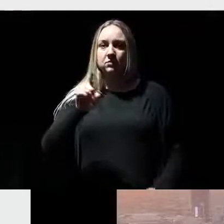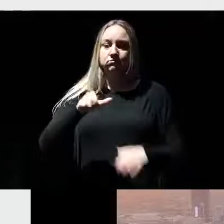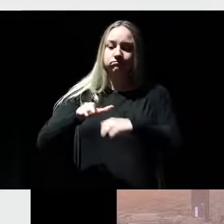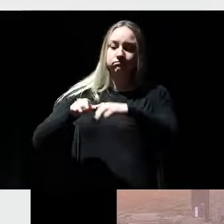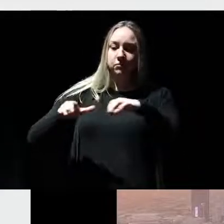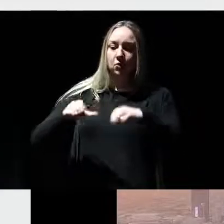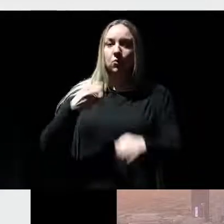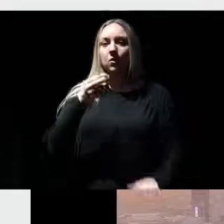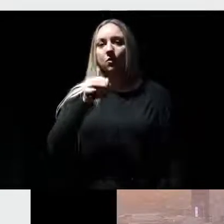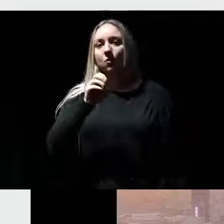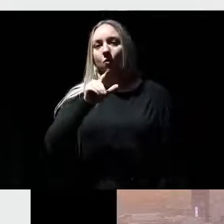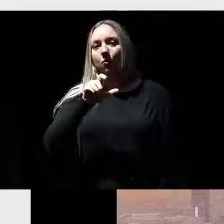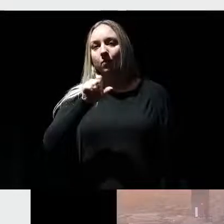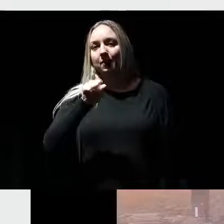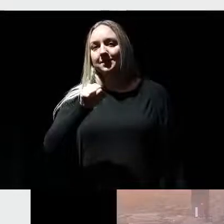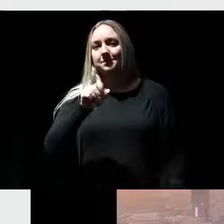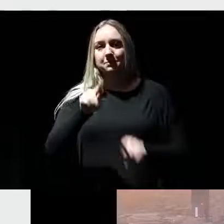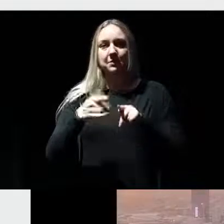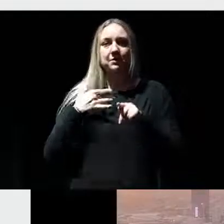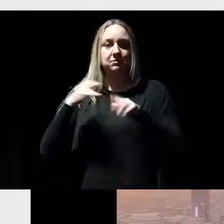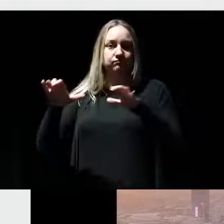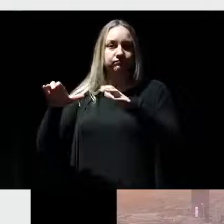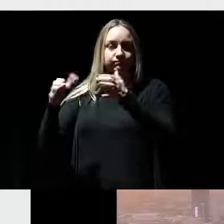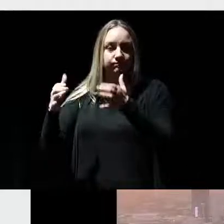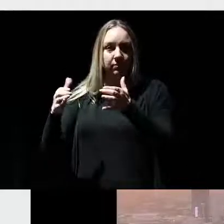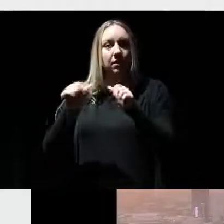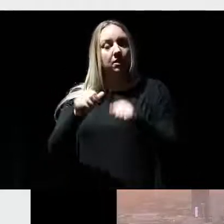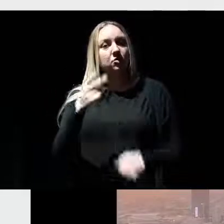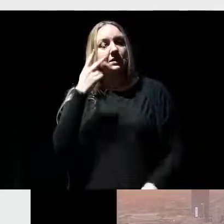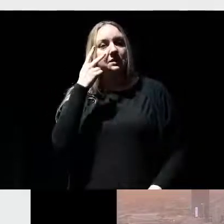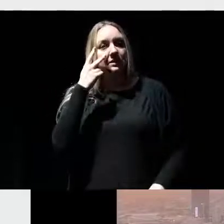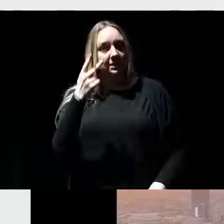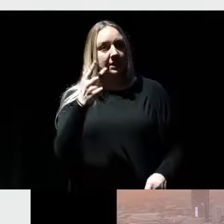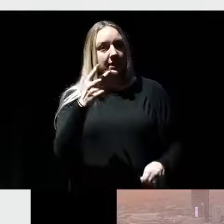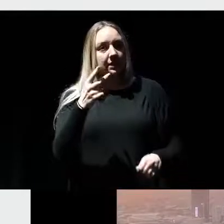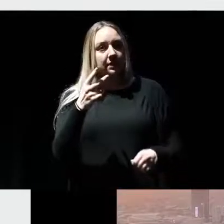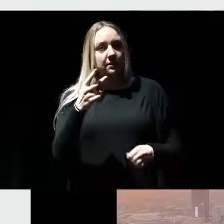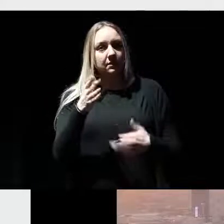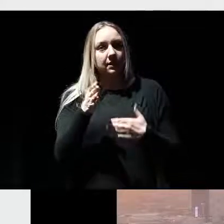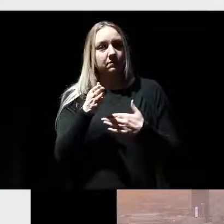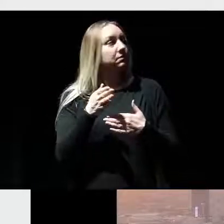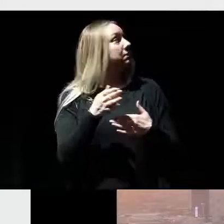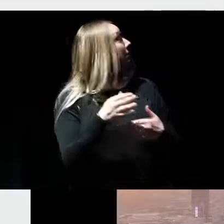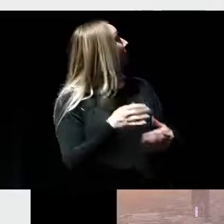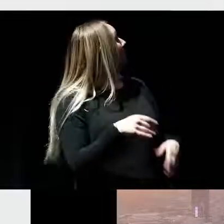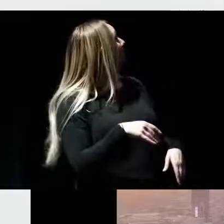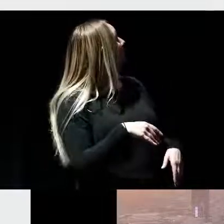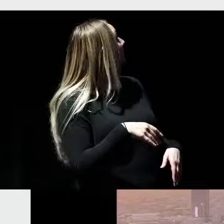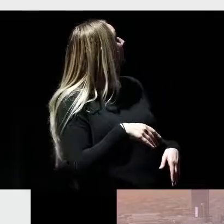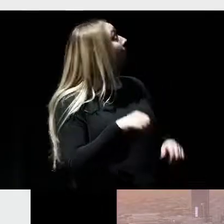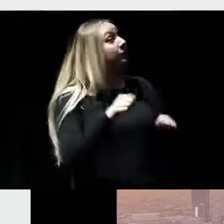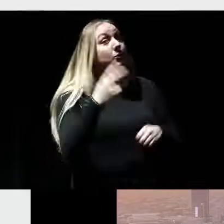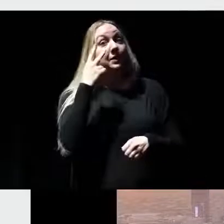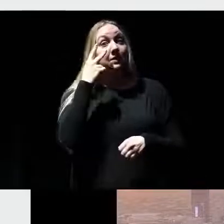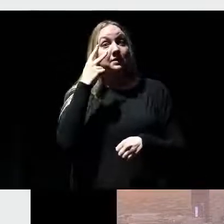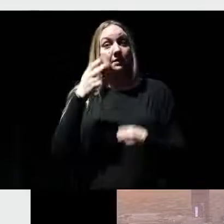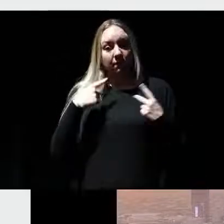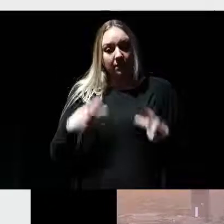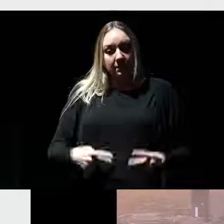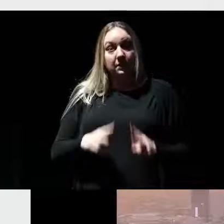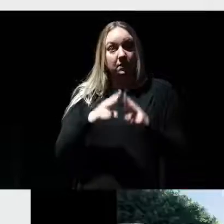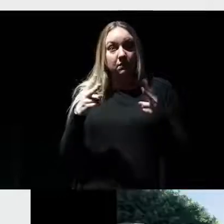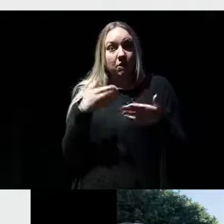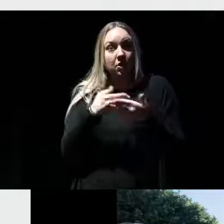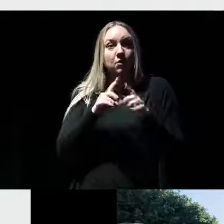see that there's this incredible proximity between the two, they're like two worlds apart.